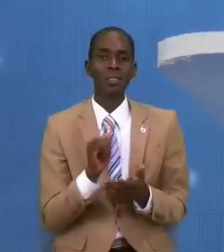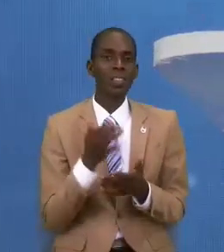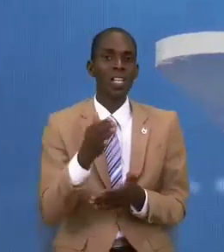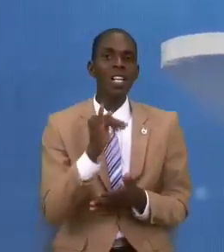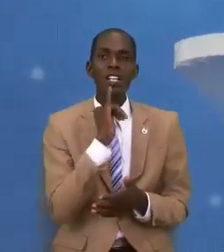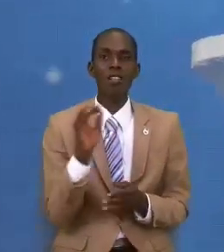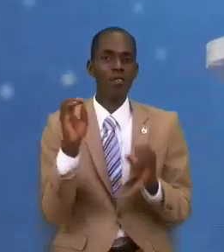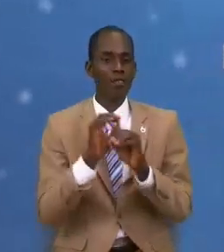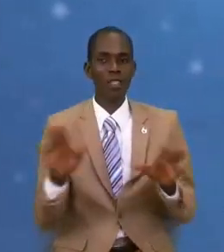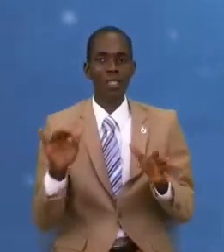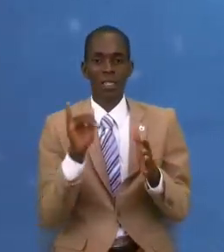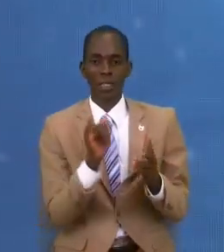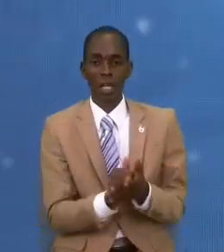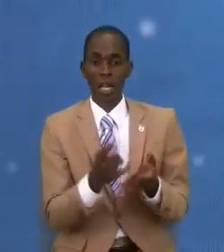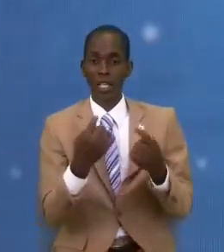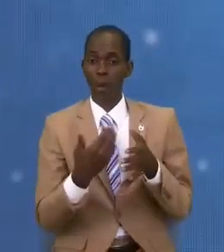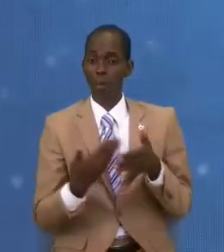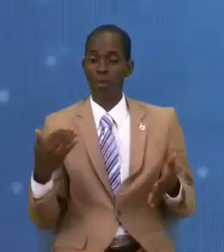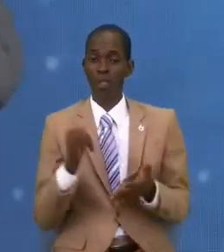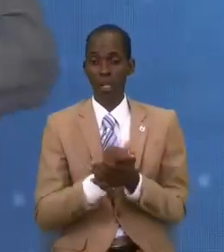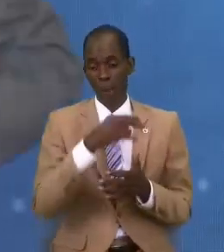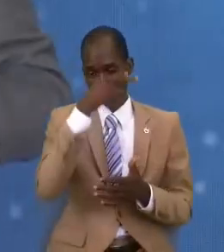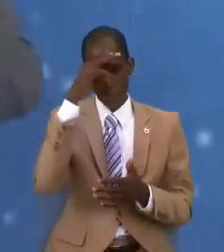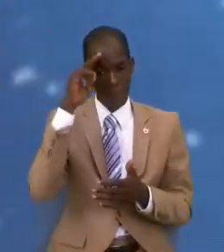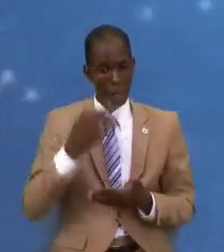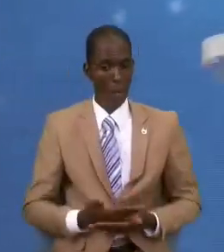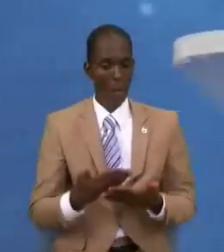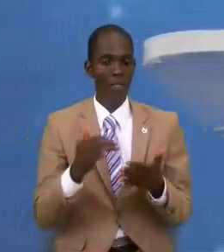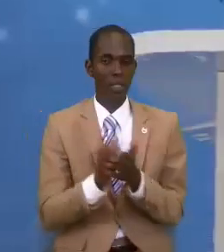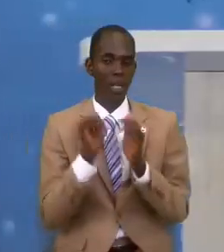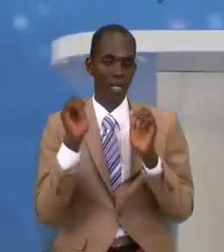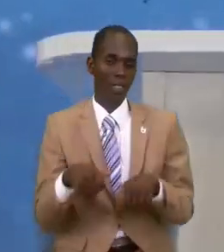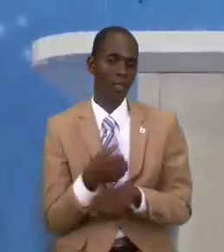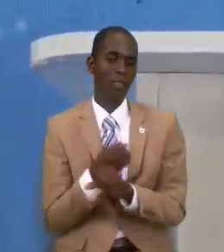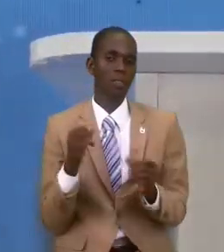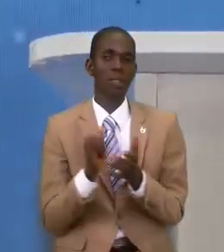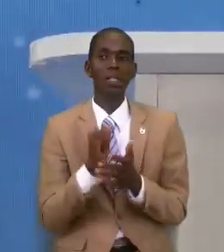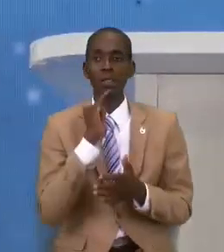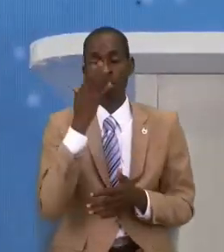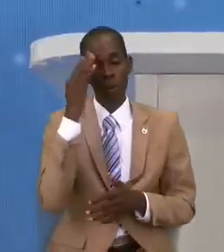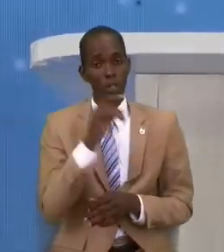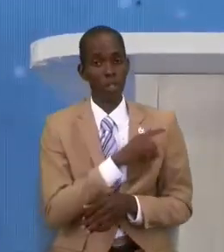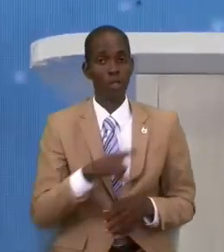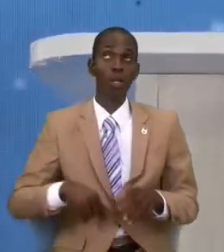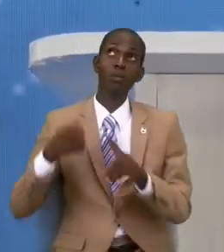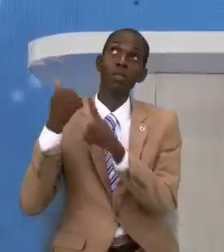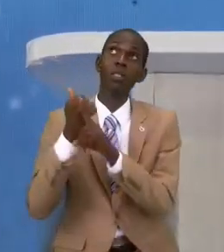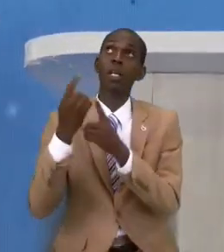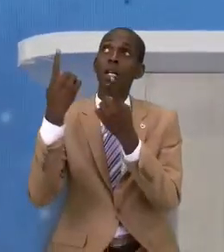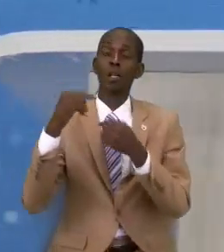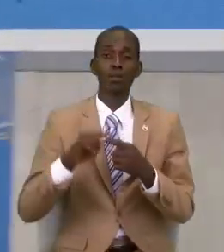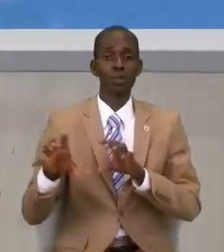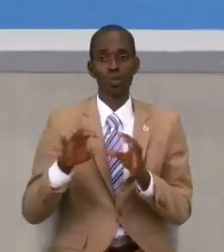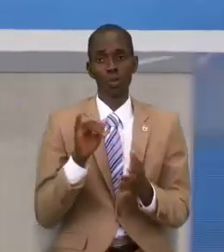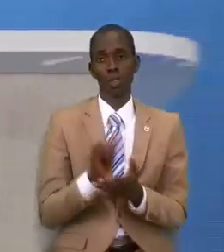And so the Lord himself has to do that, has to give us this precious cornerstone. He has